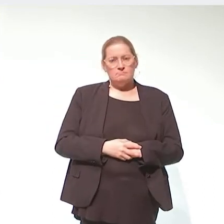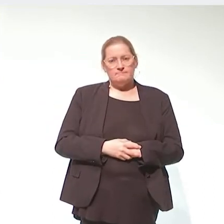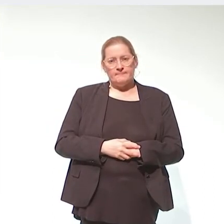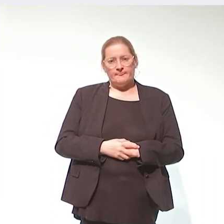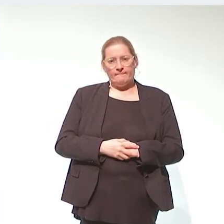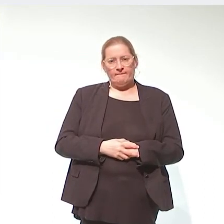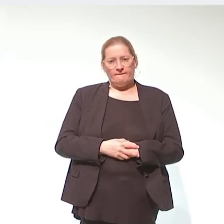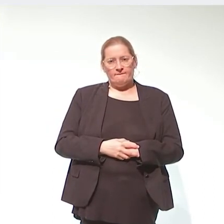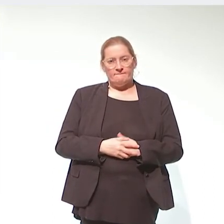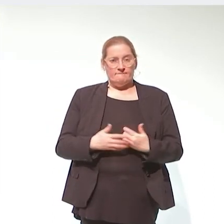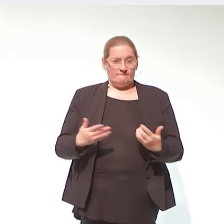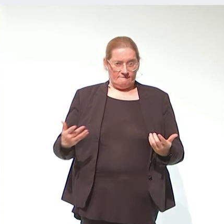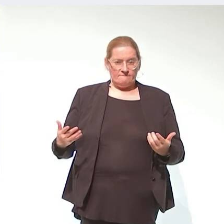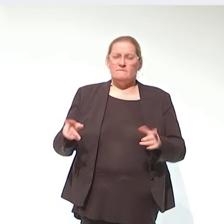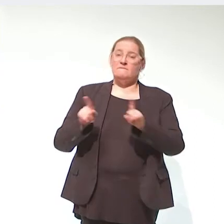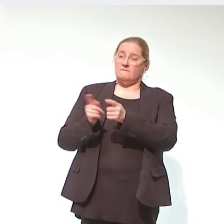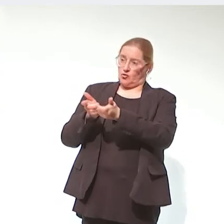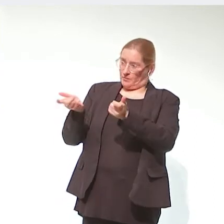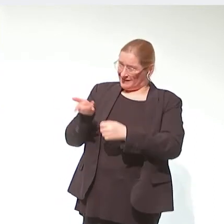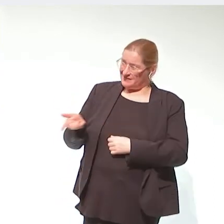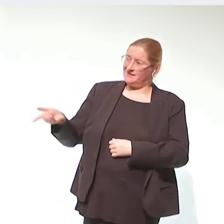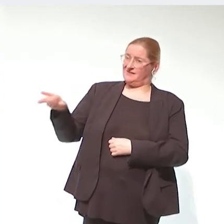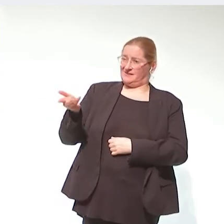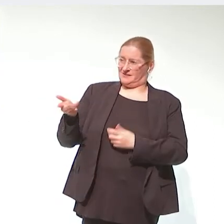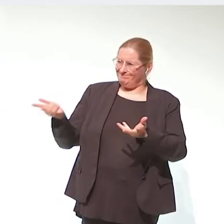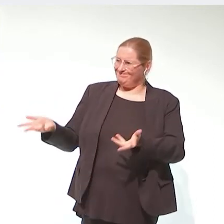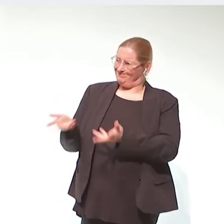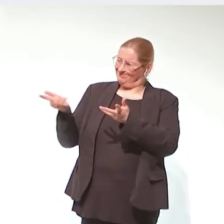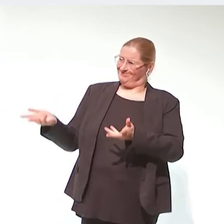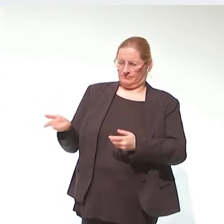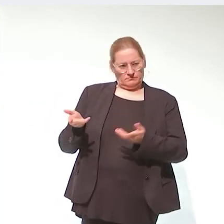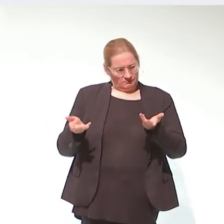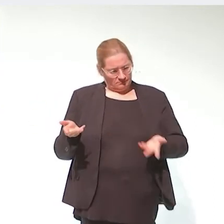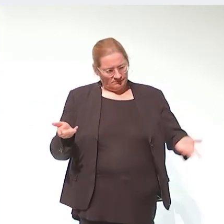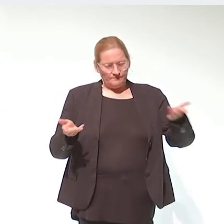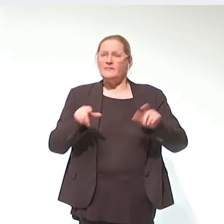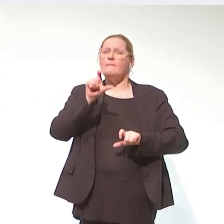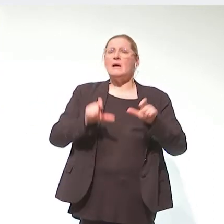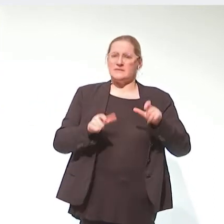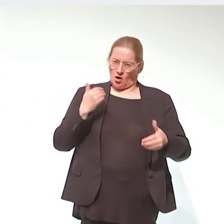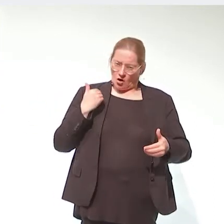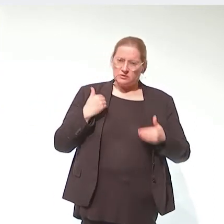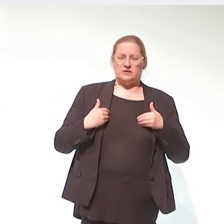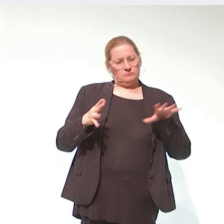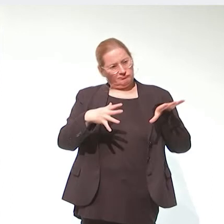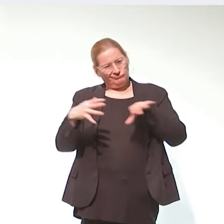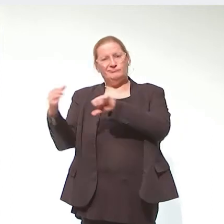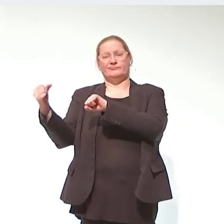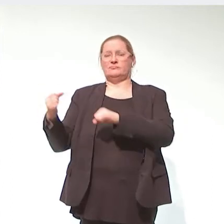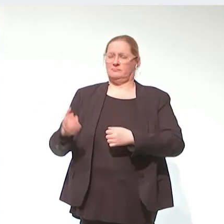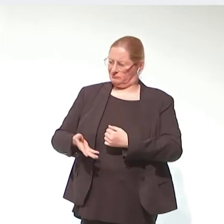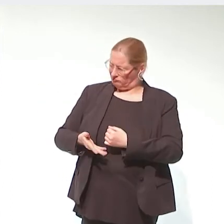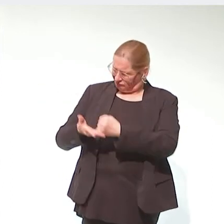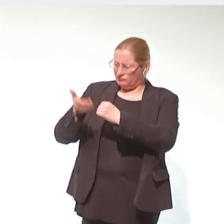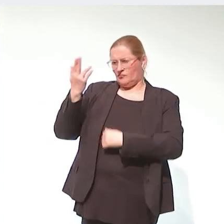in the open labor market, funded by the European Social Fund. There is a law through which a person